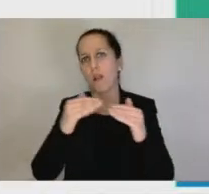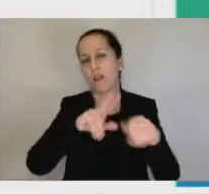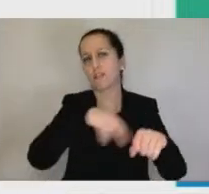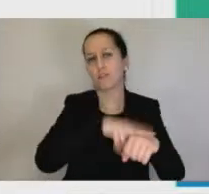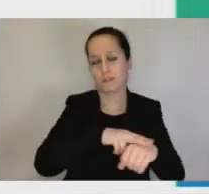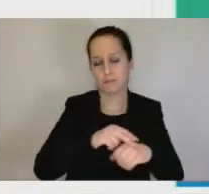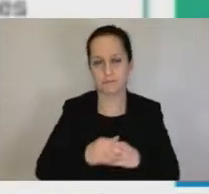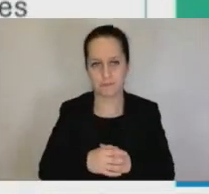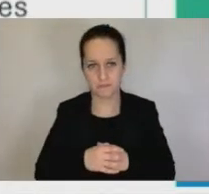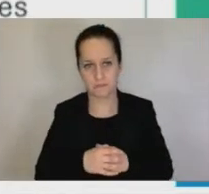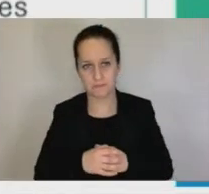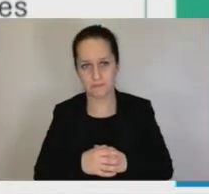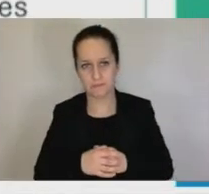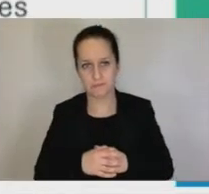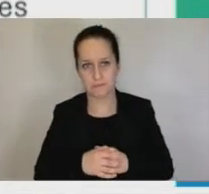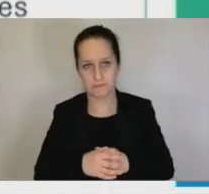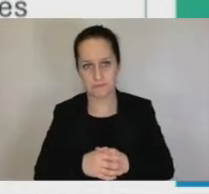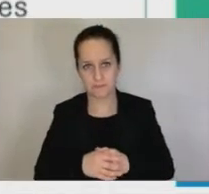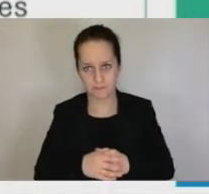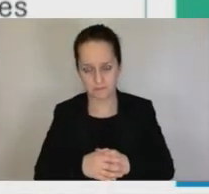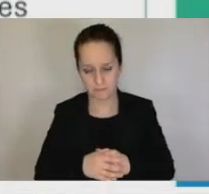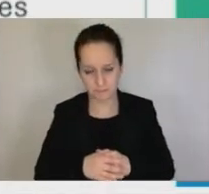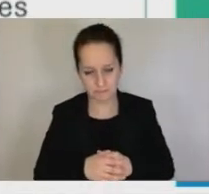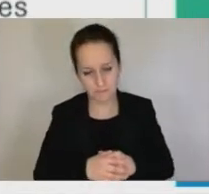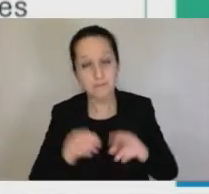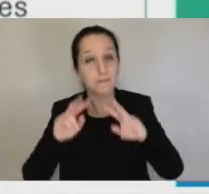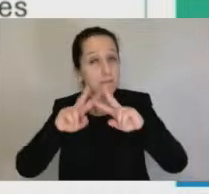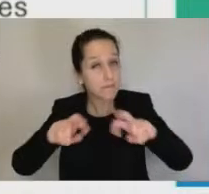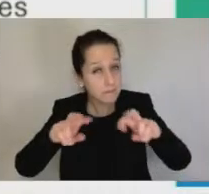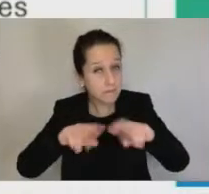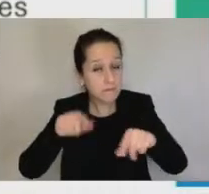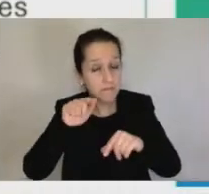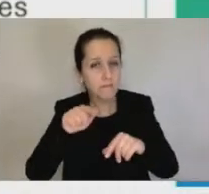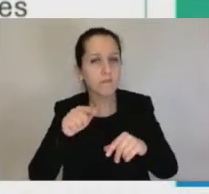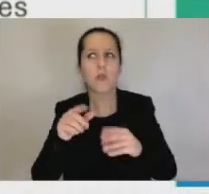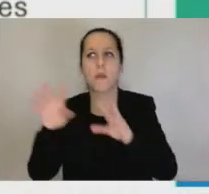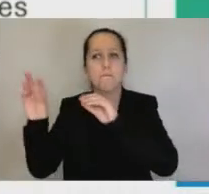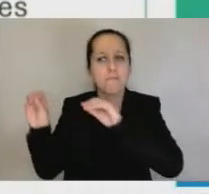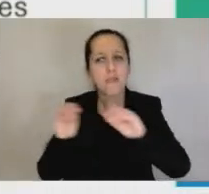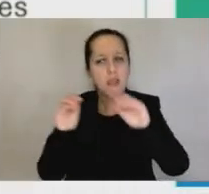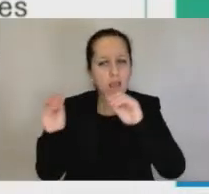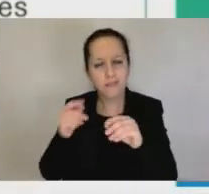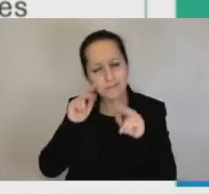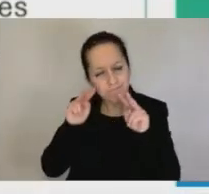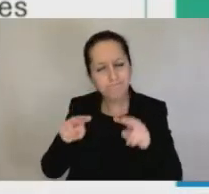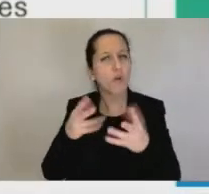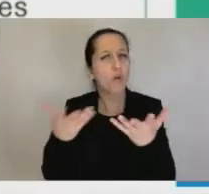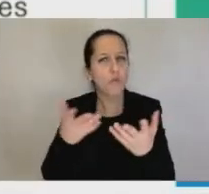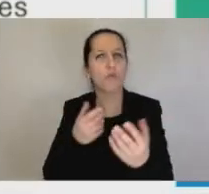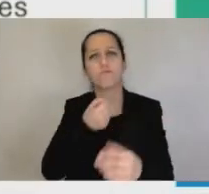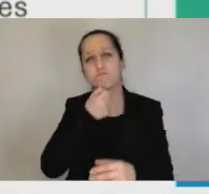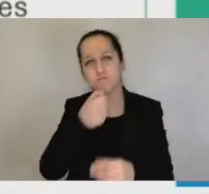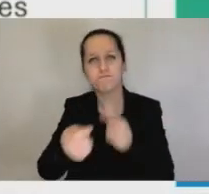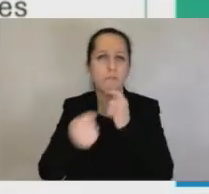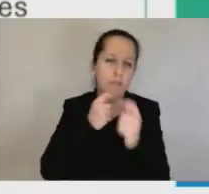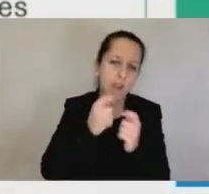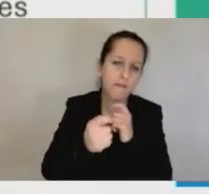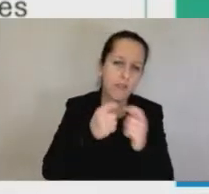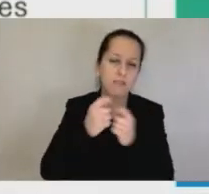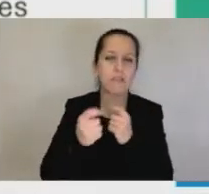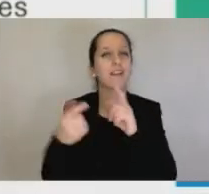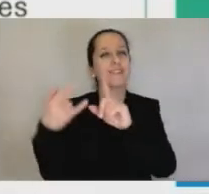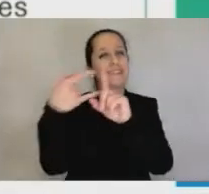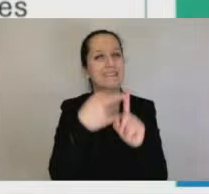are in line with the nationals. In a study to know more about the migrants, online interviews